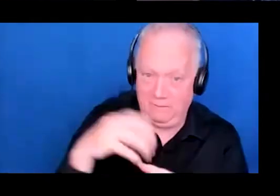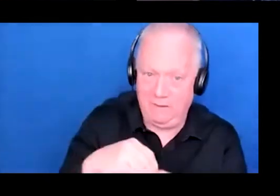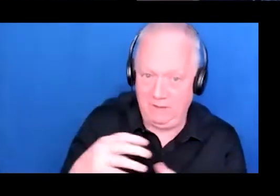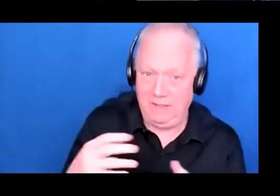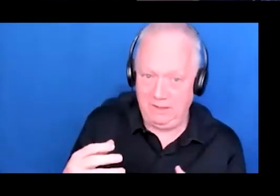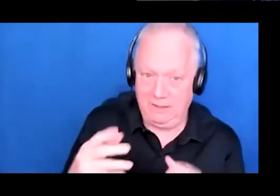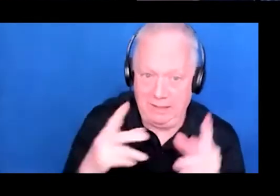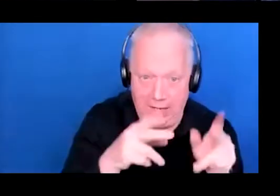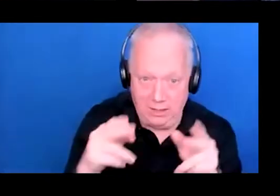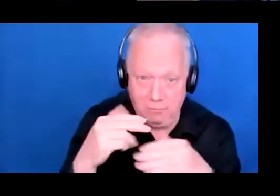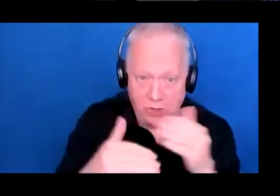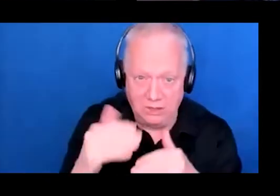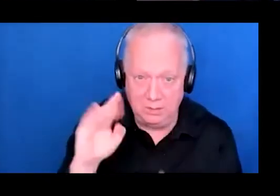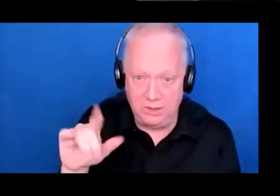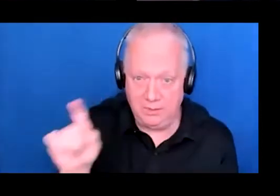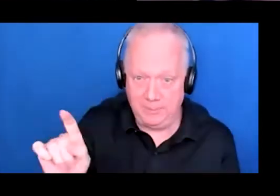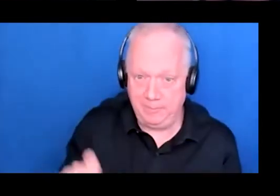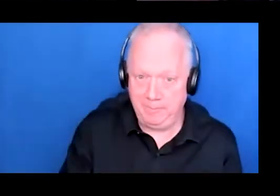the editing process, Bill?